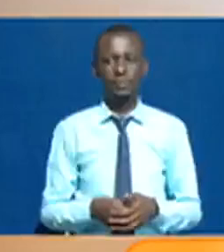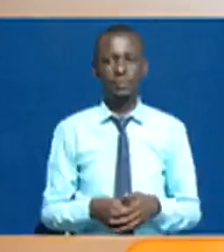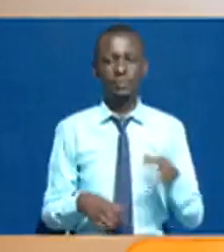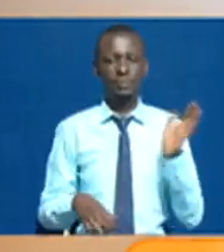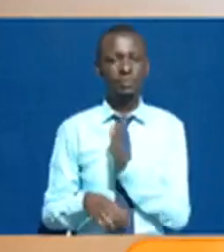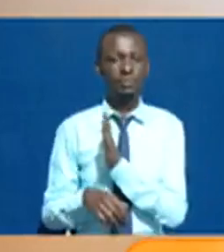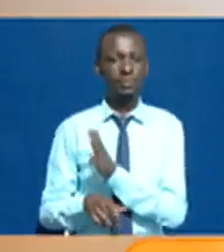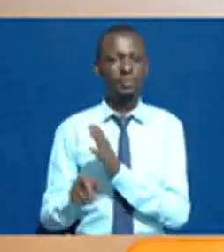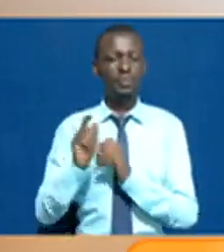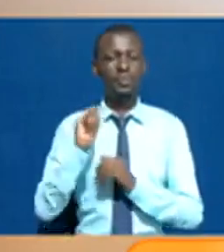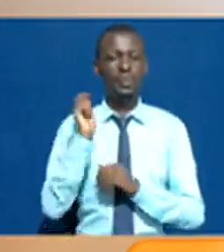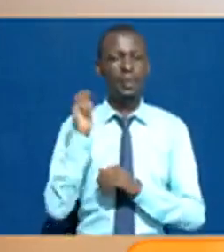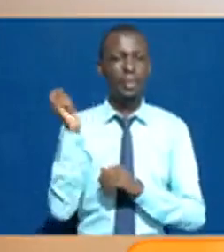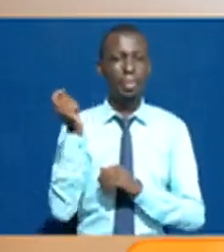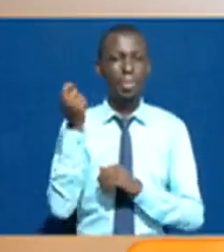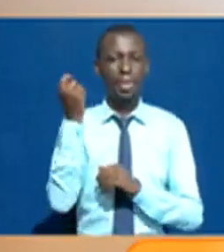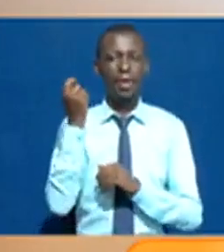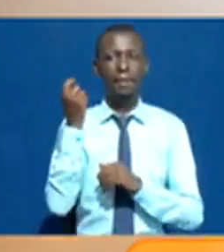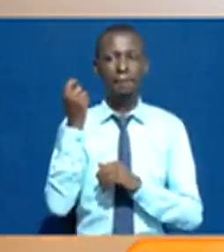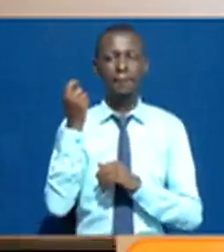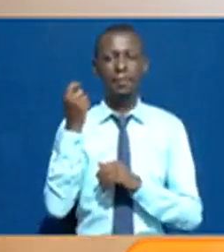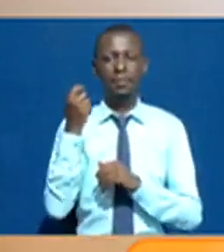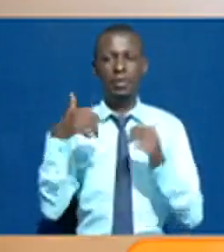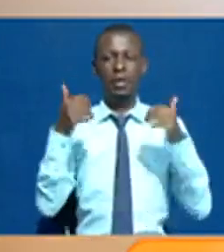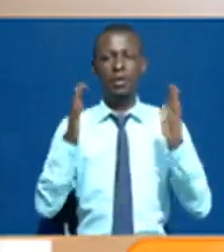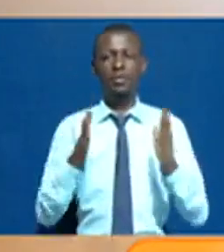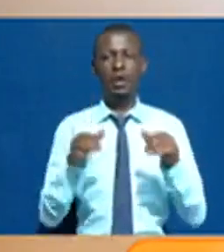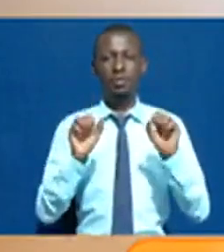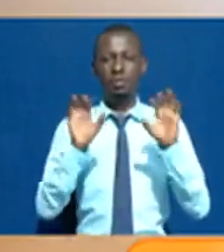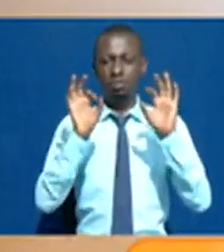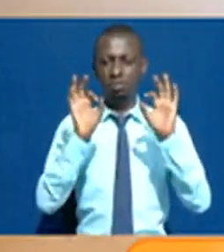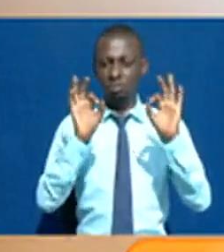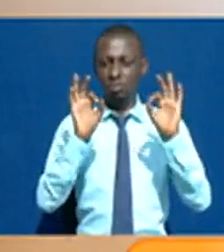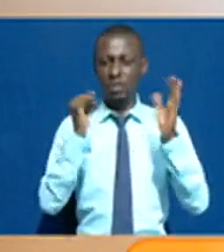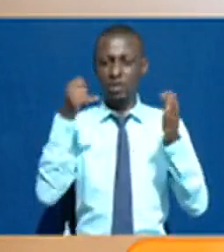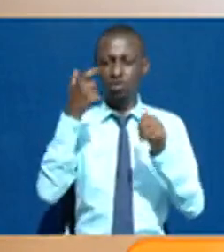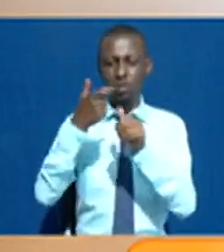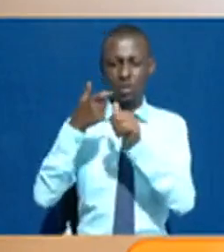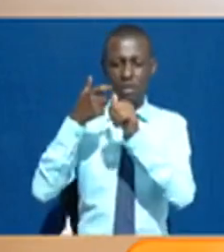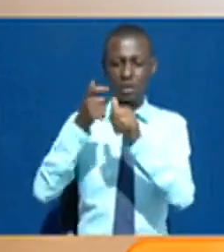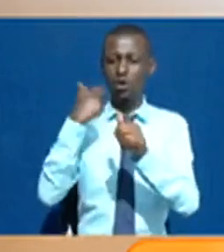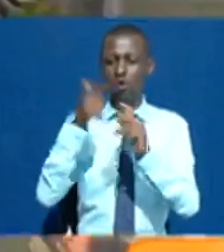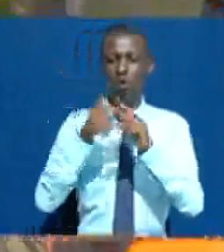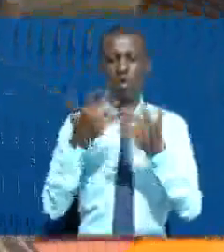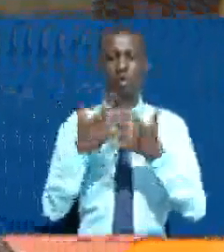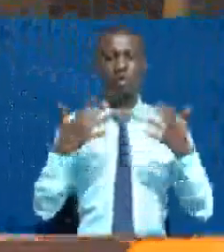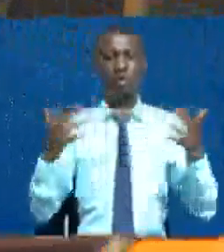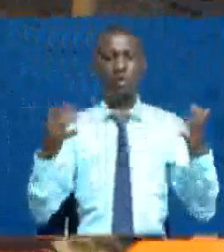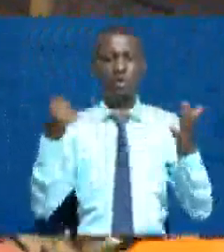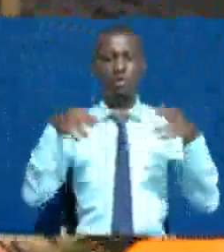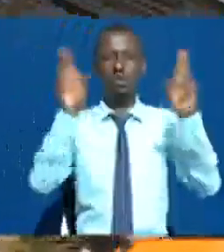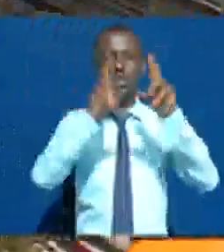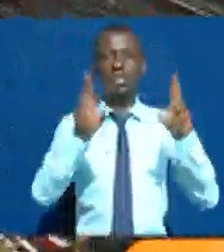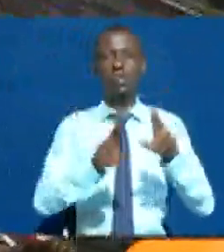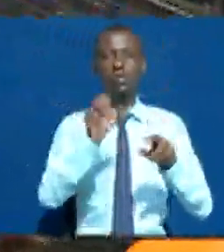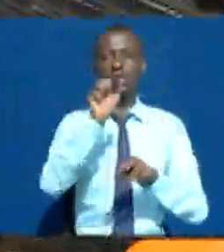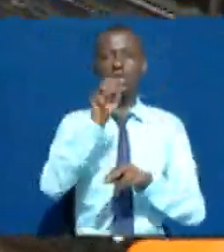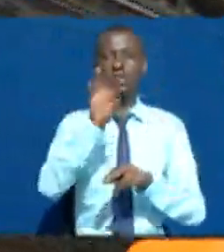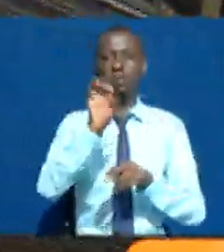And Kenyan firms are once again expected to shine as they take part in this year's Pacesetters Awards. The awards, which will feature international SMEs and